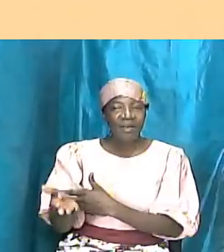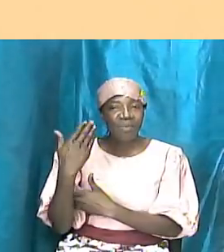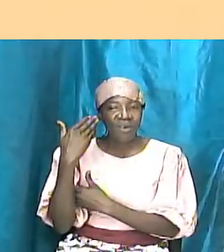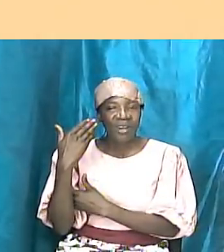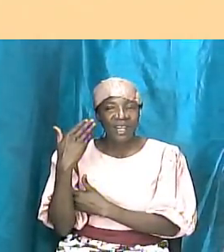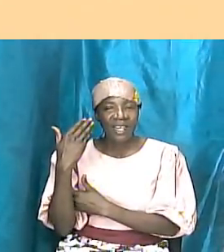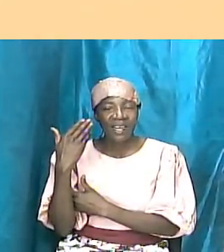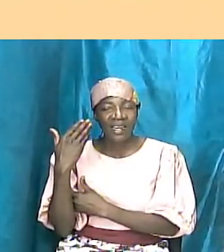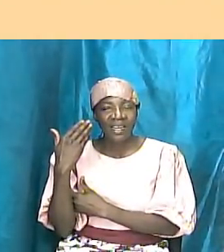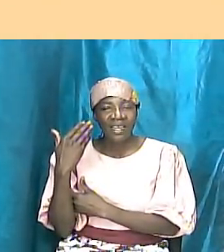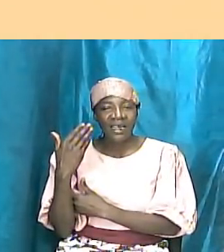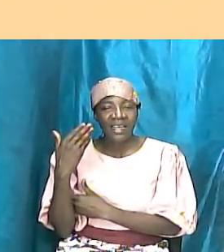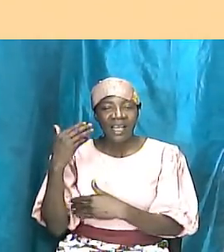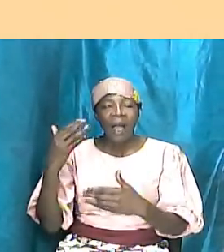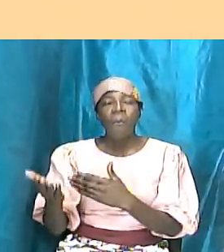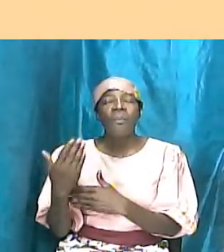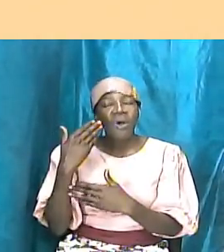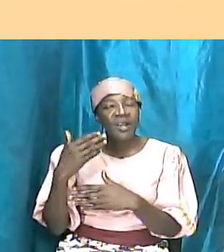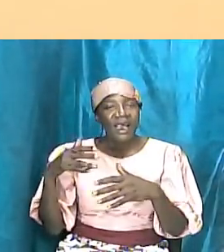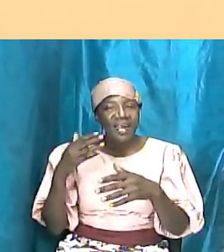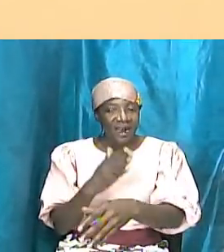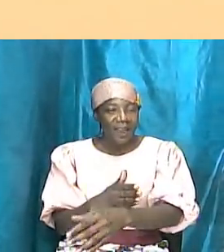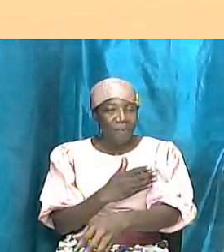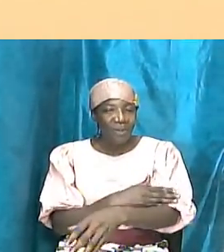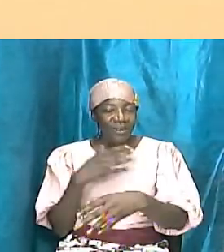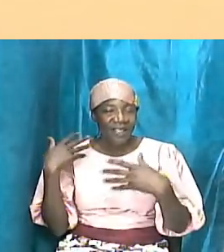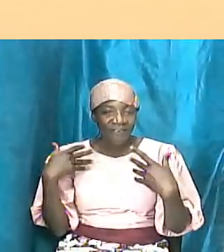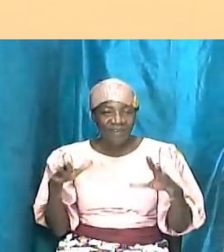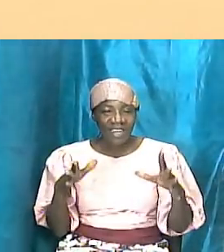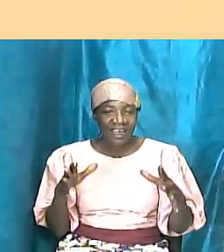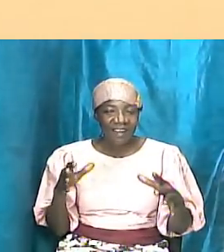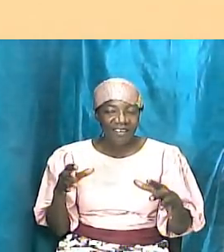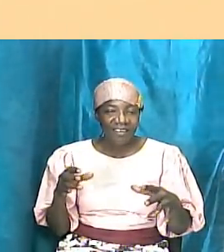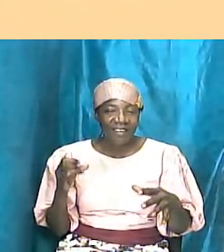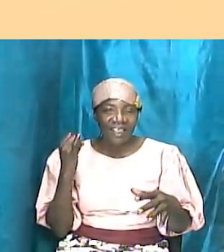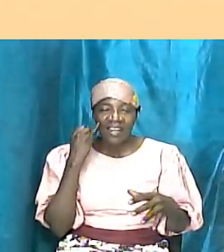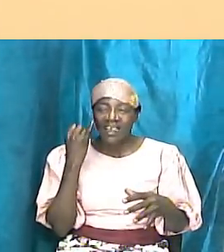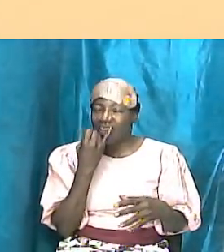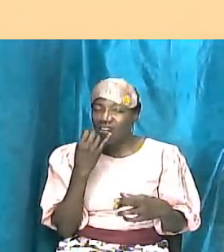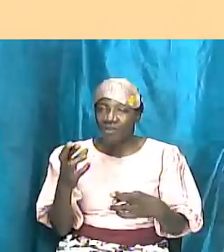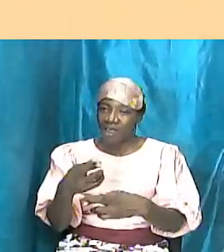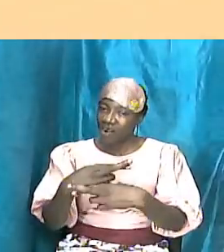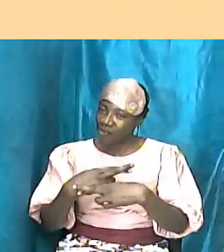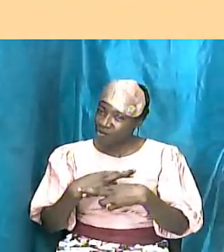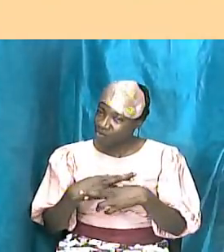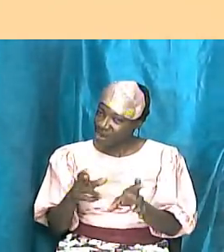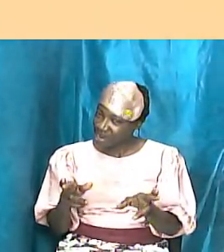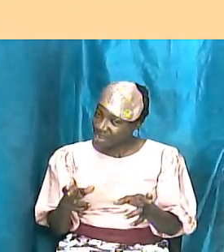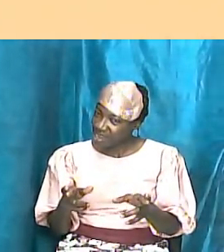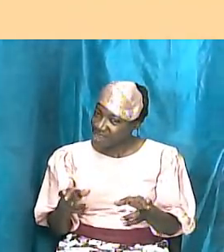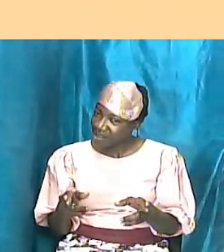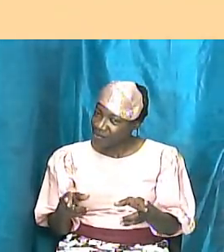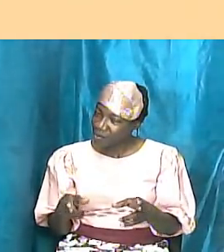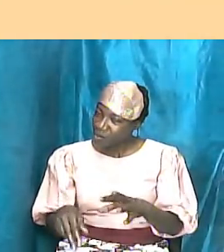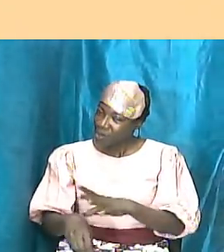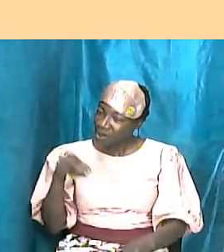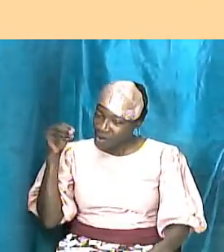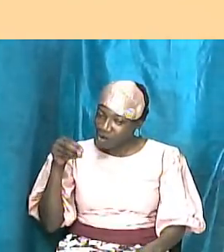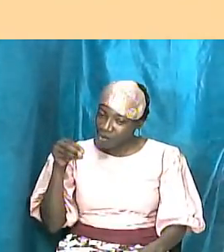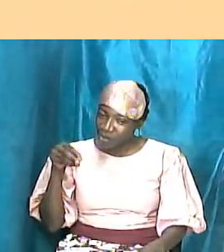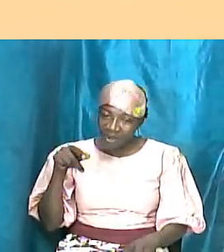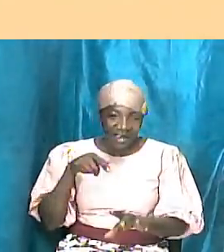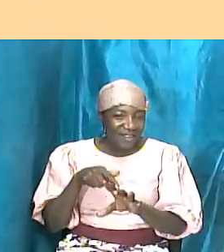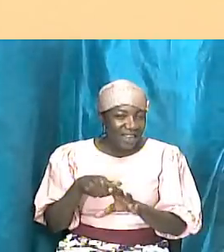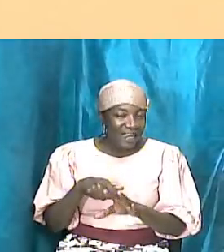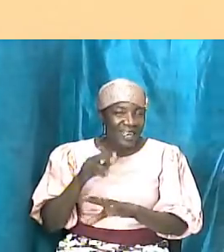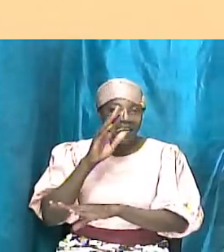time, the process was completed, and Israel was redeemed and came out of Israel. It started in the